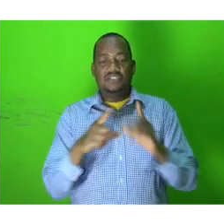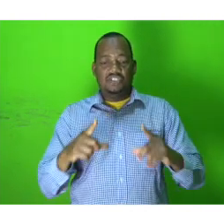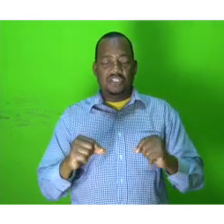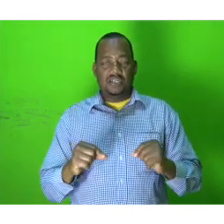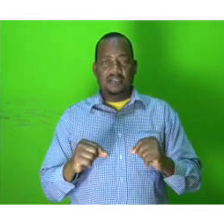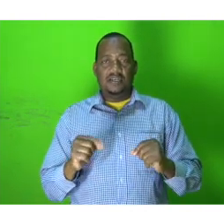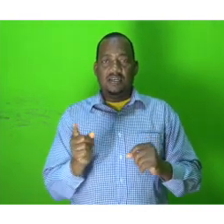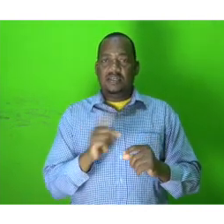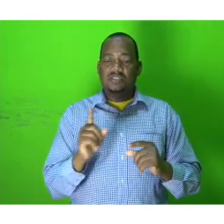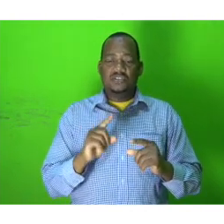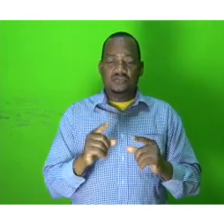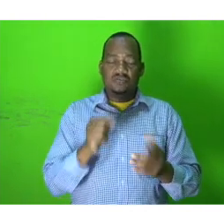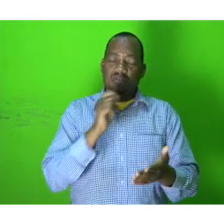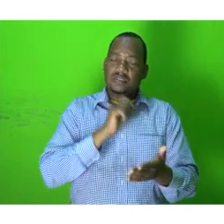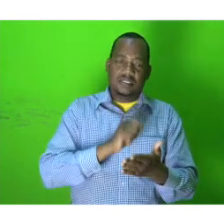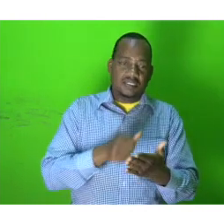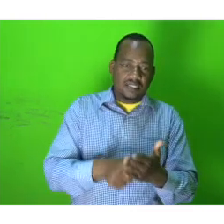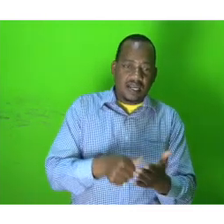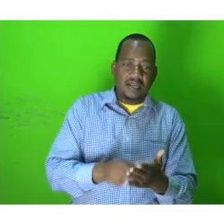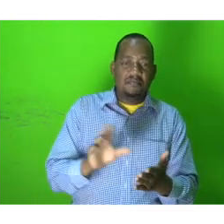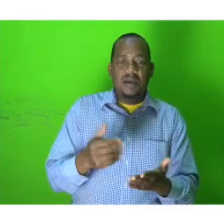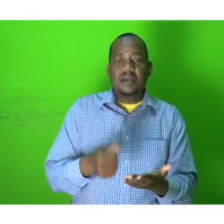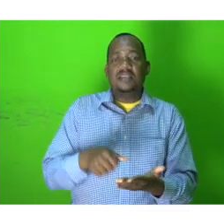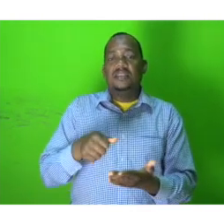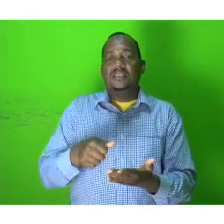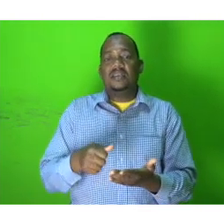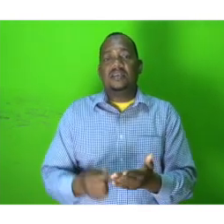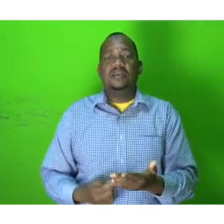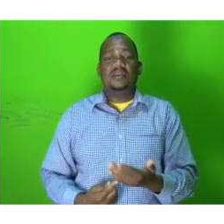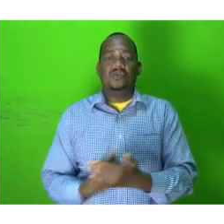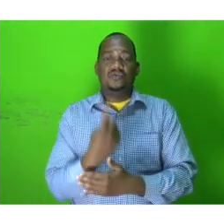if check is not signed by the drawer,